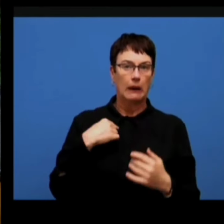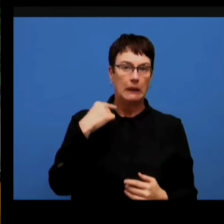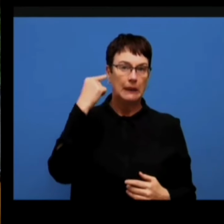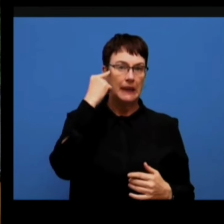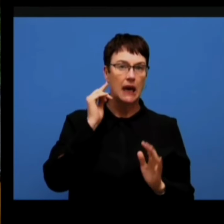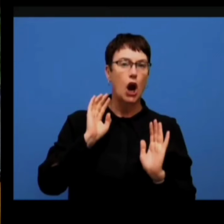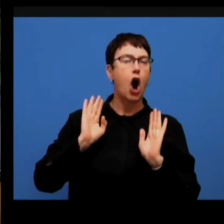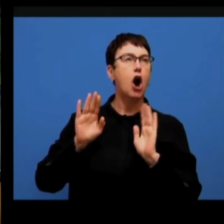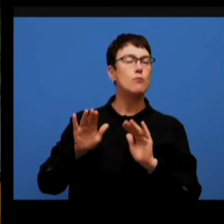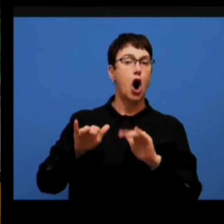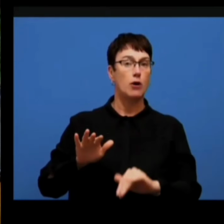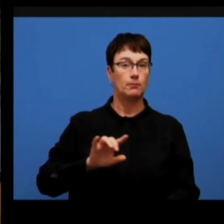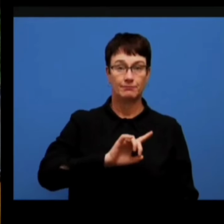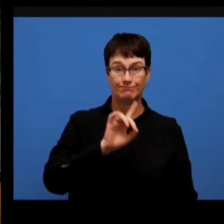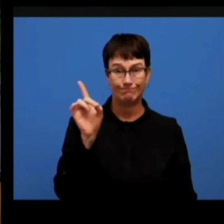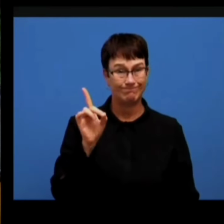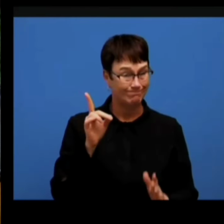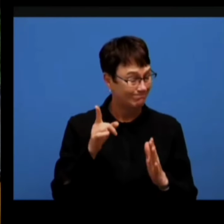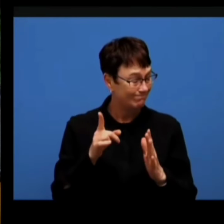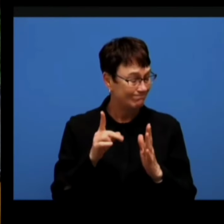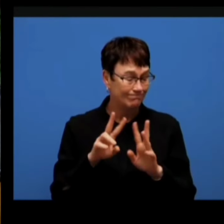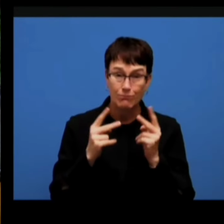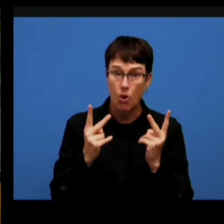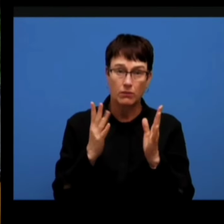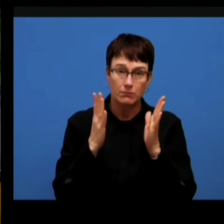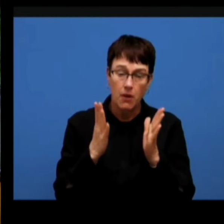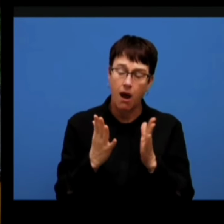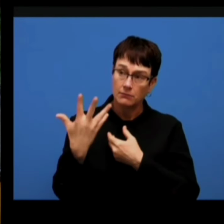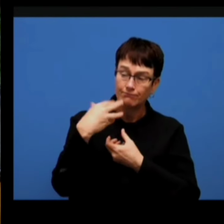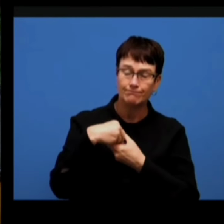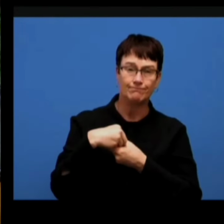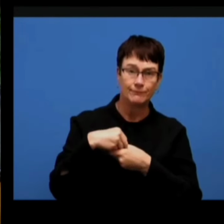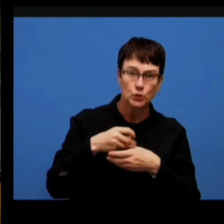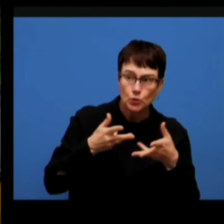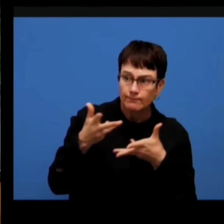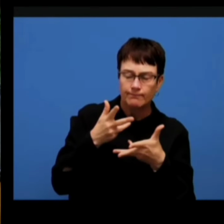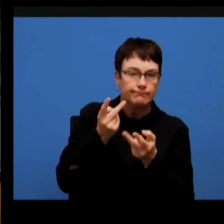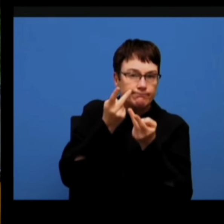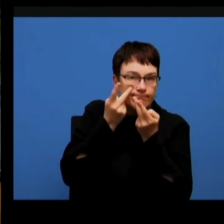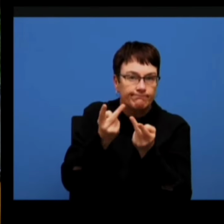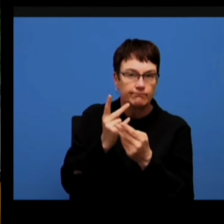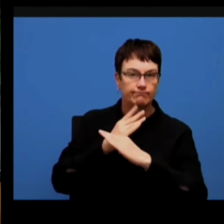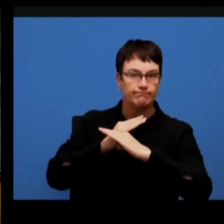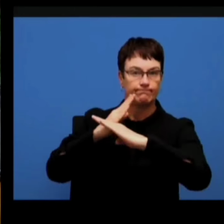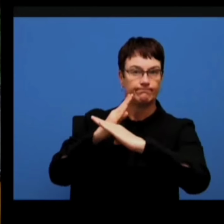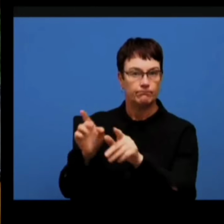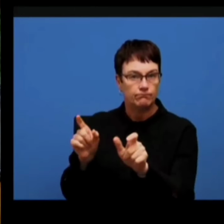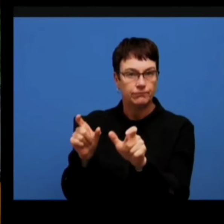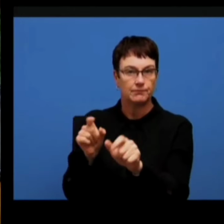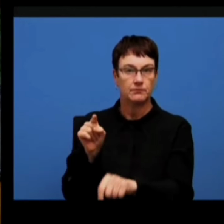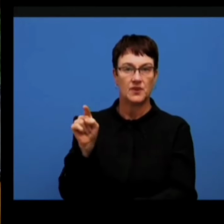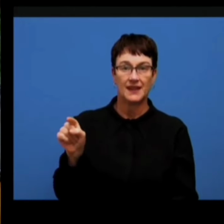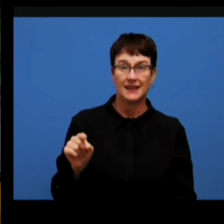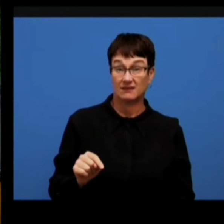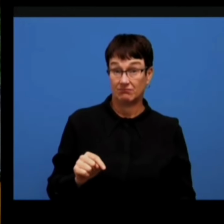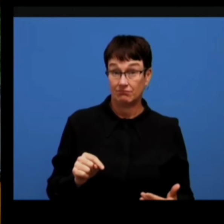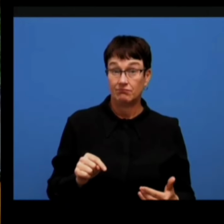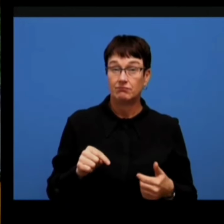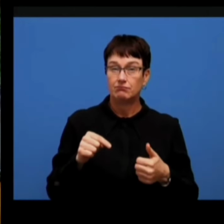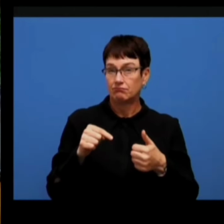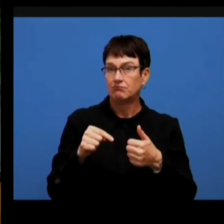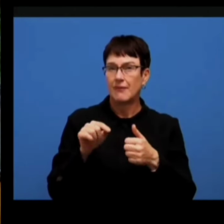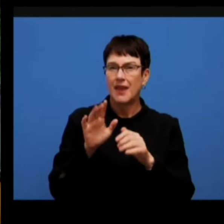cut a section on how climate change is reshaping conflict risks means that the pact does not address a